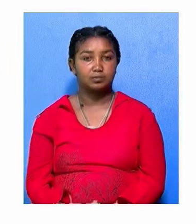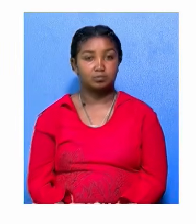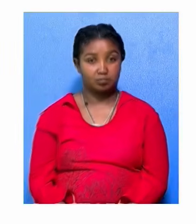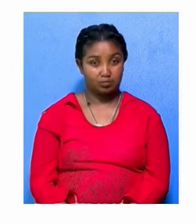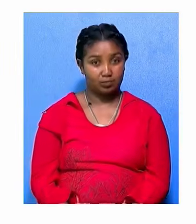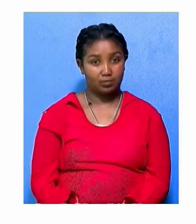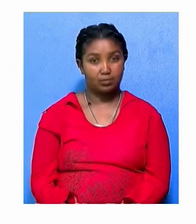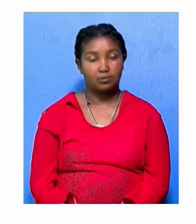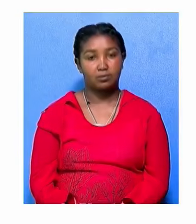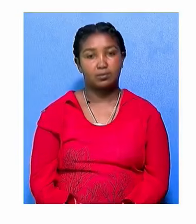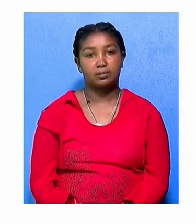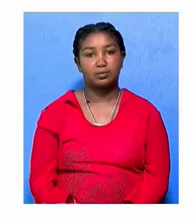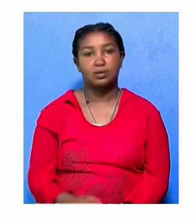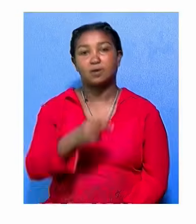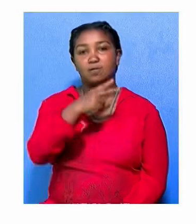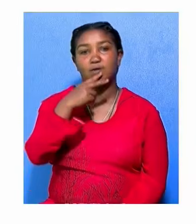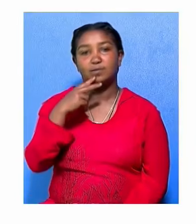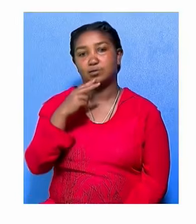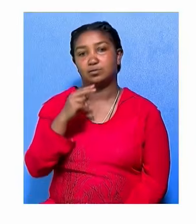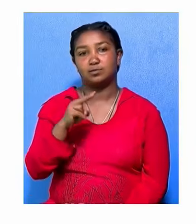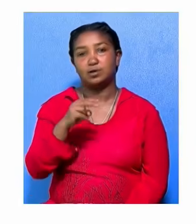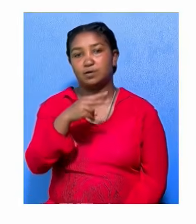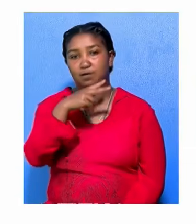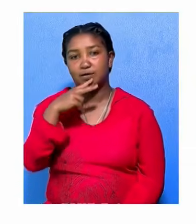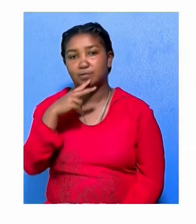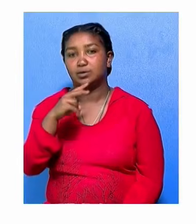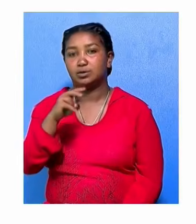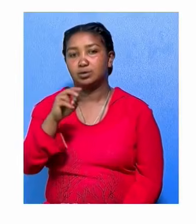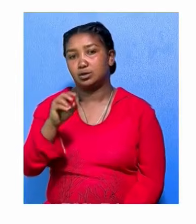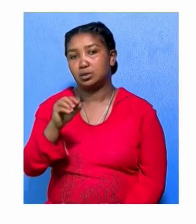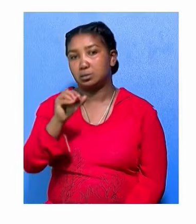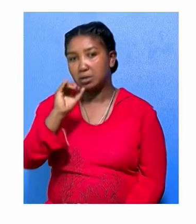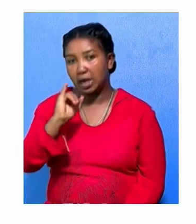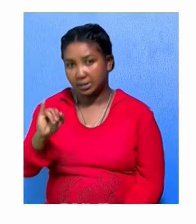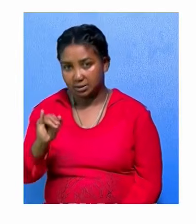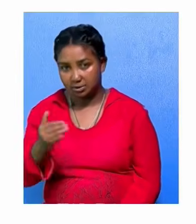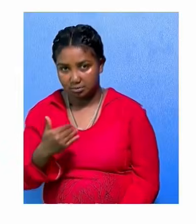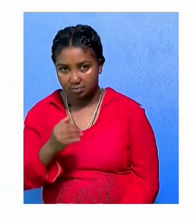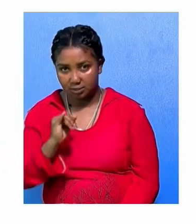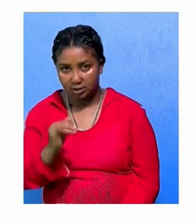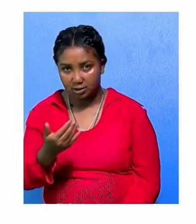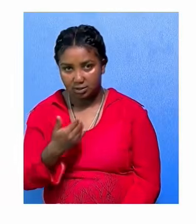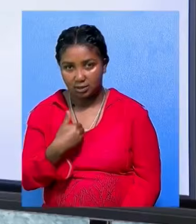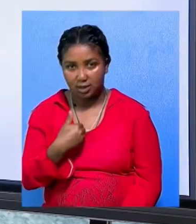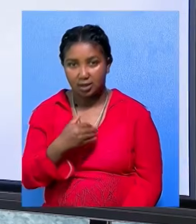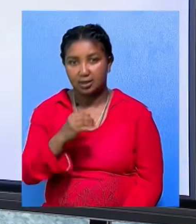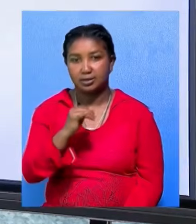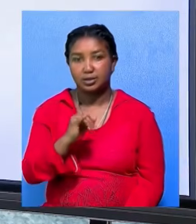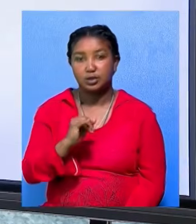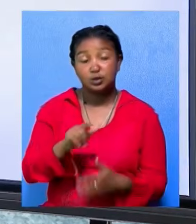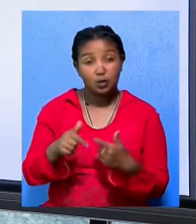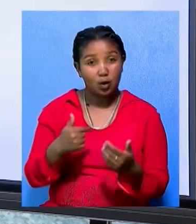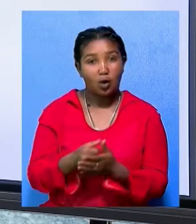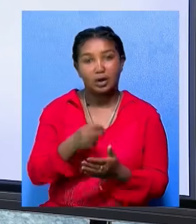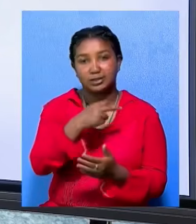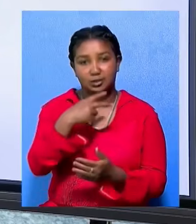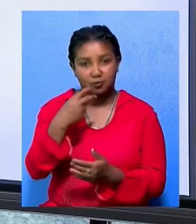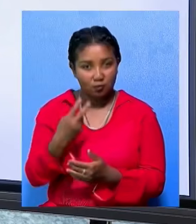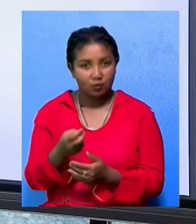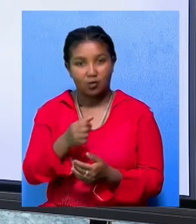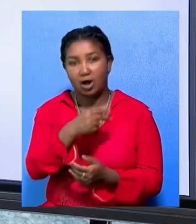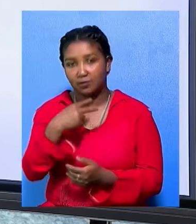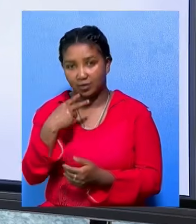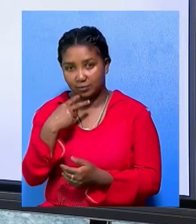Here, verb to be is given here between verb to be and the given adjective or